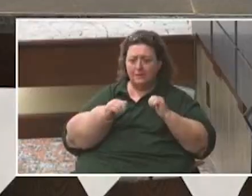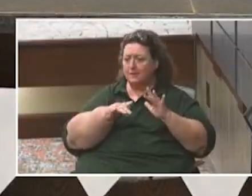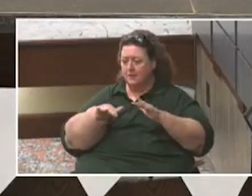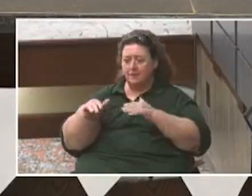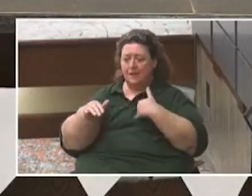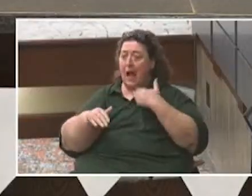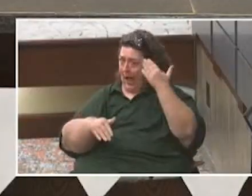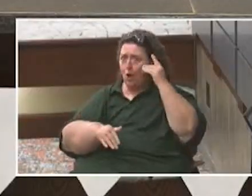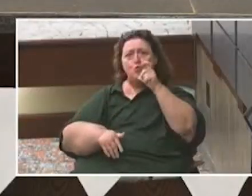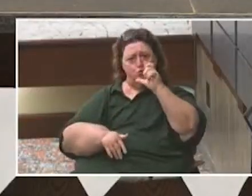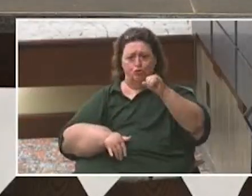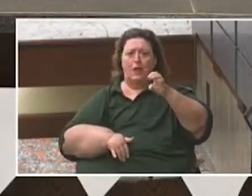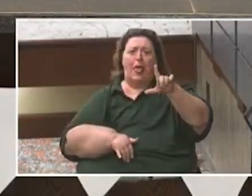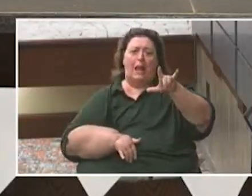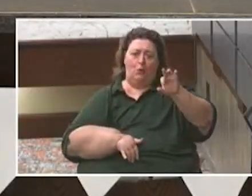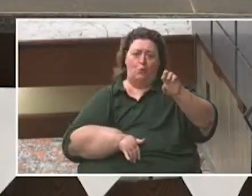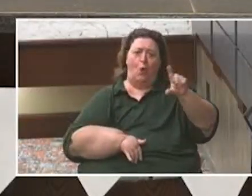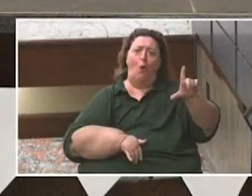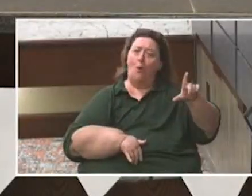of their songs. That's